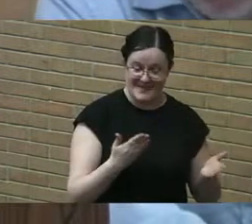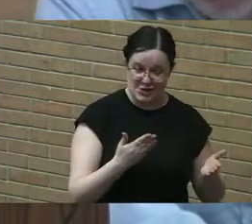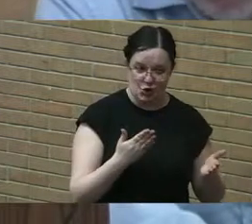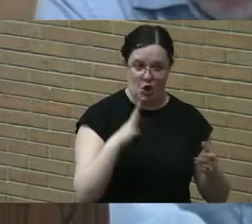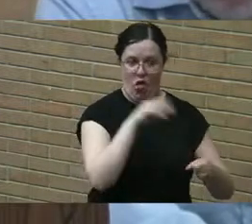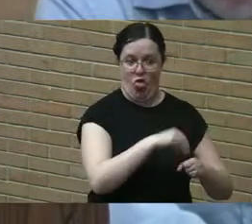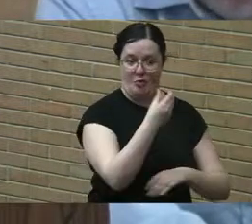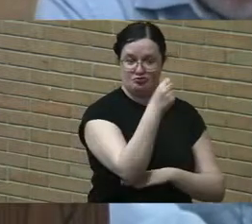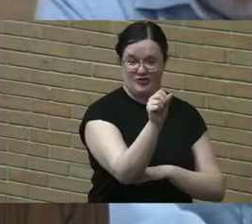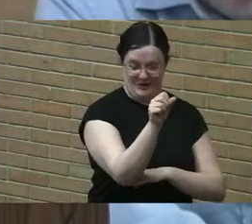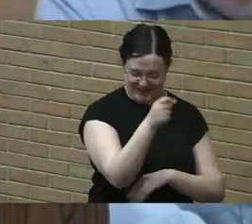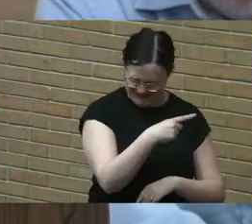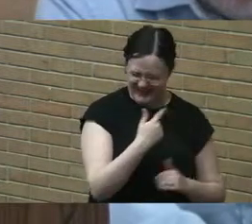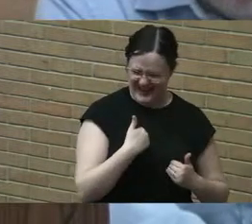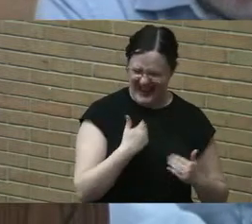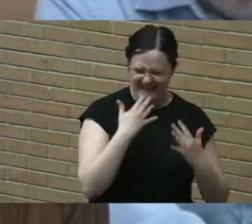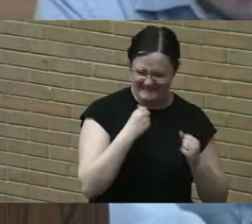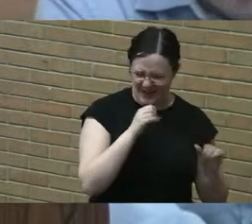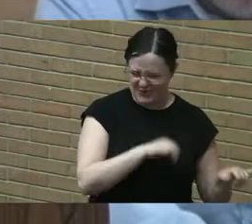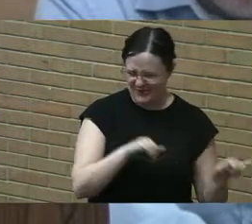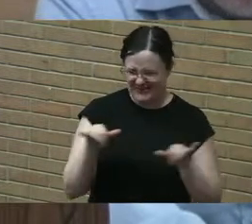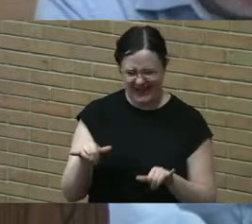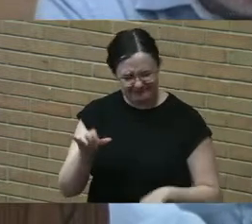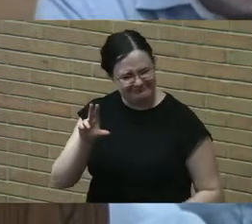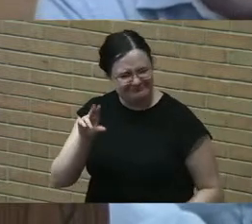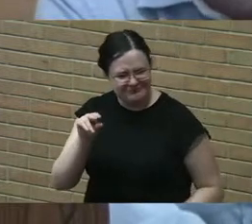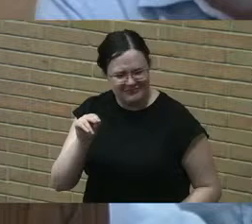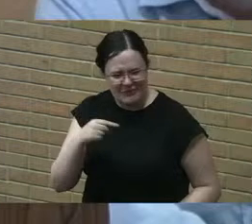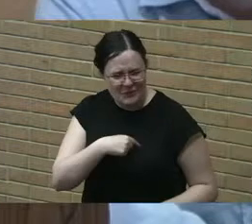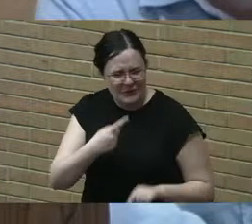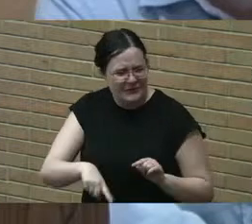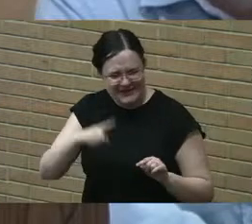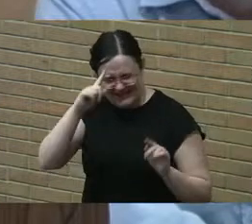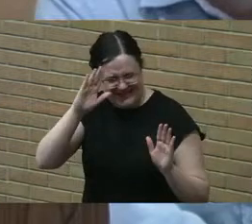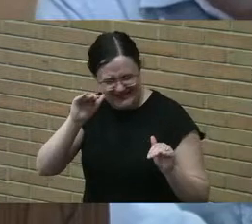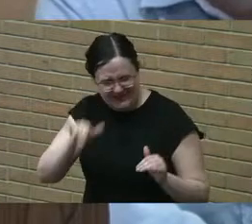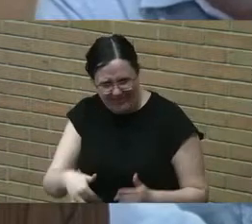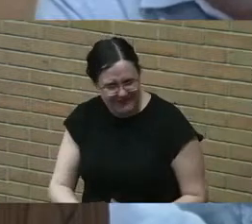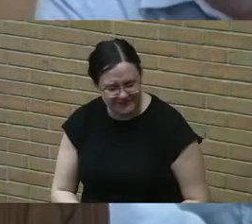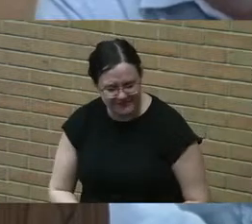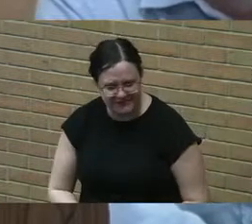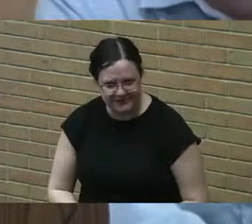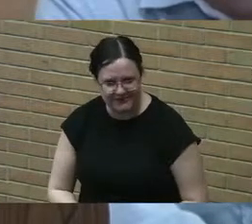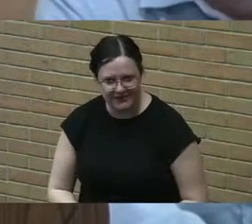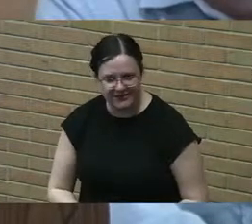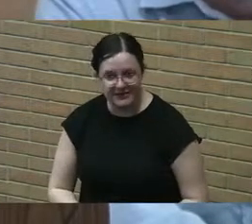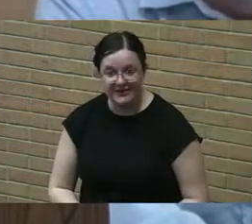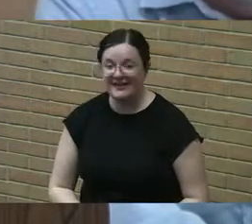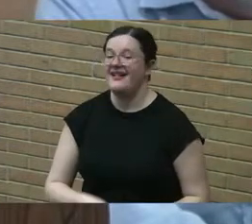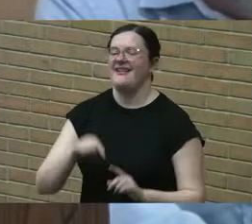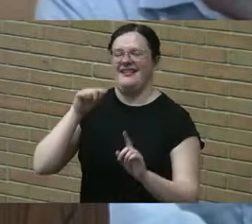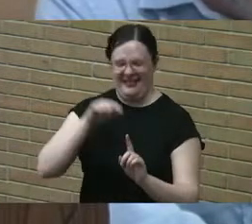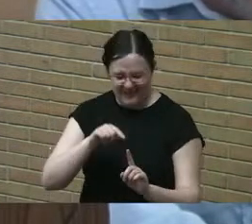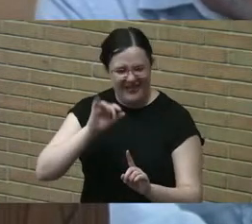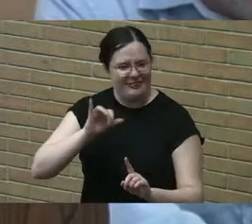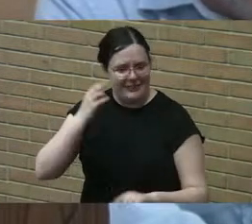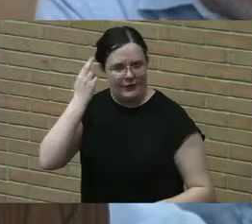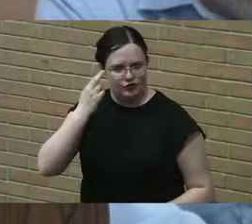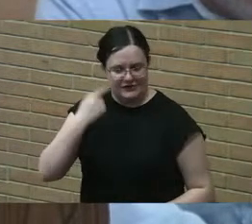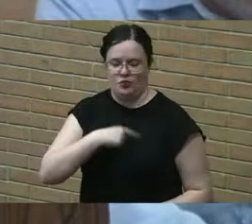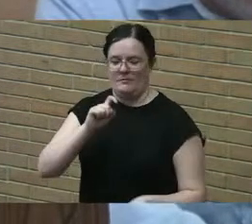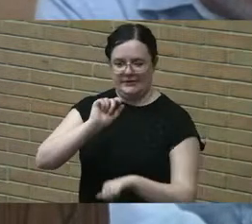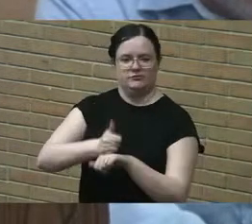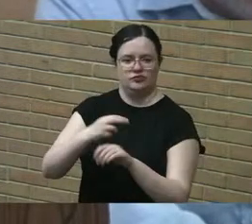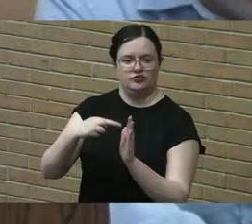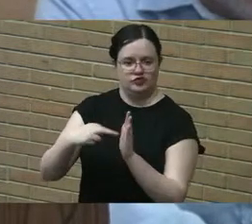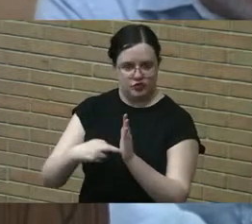protests or any other future protest are going to have or share those values. So for that reason, we need rules and we need